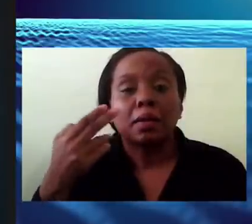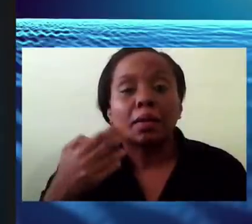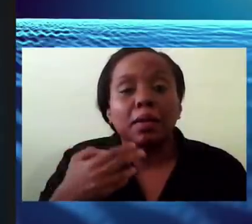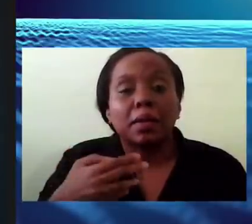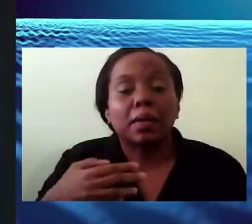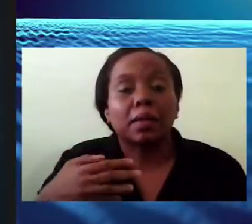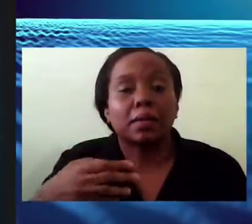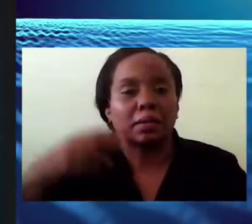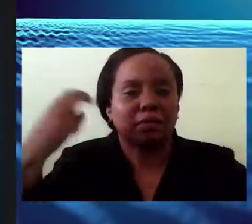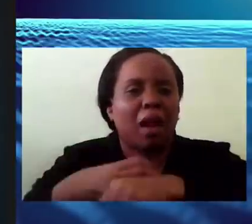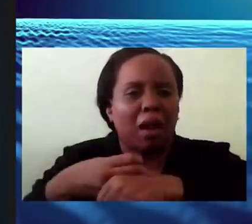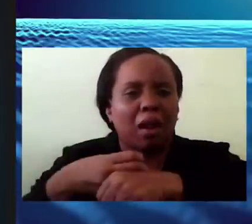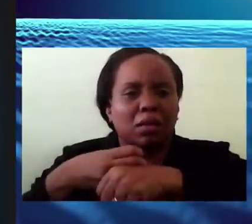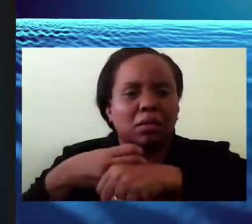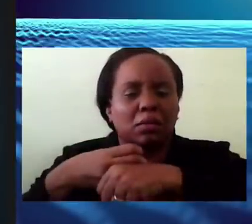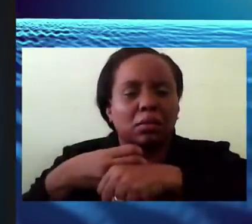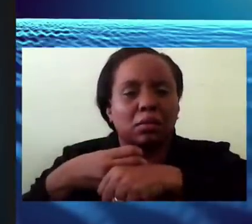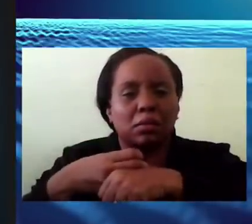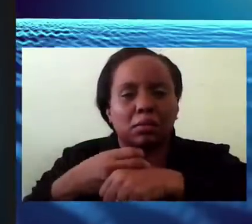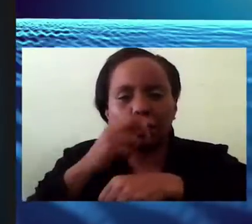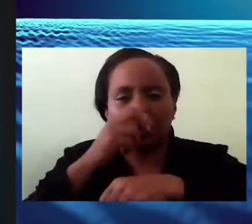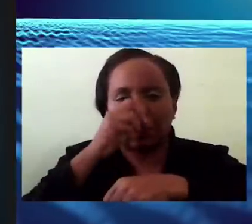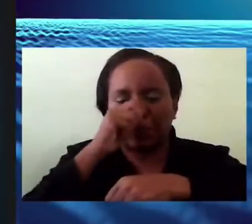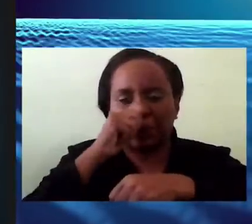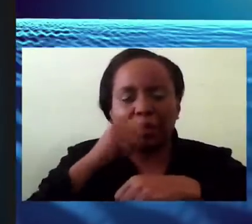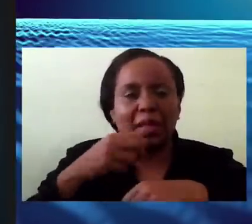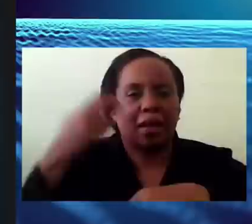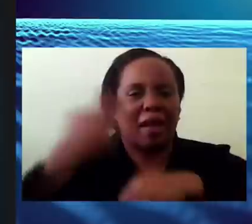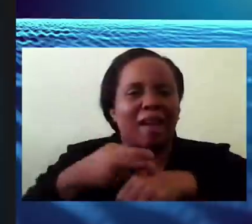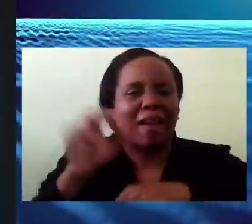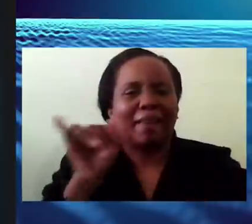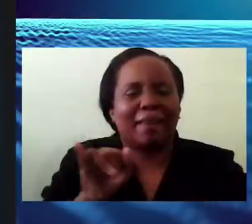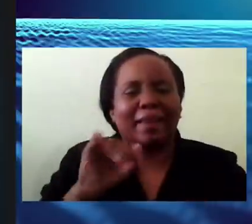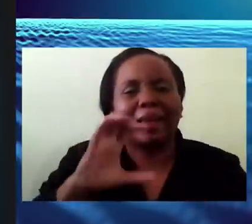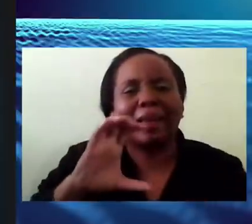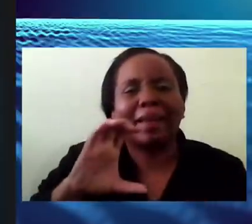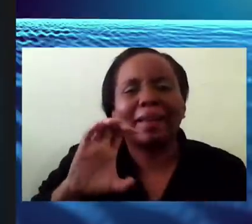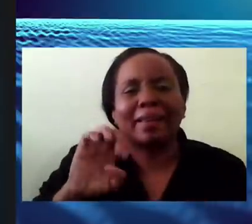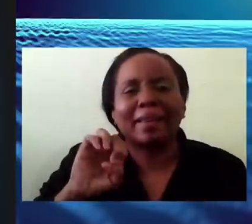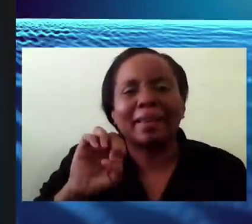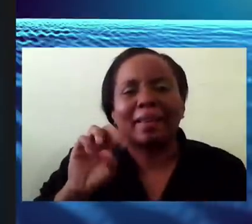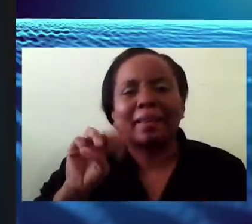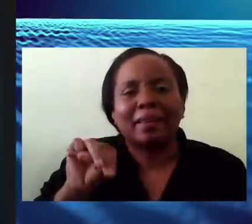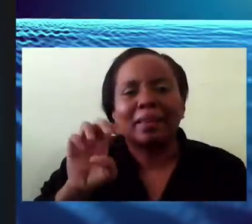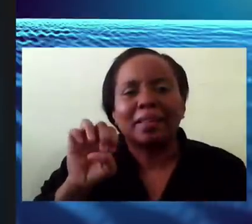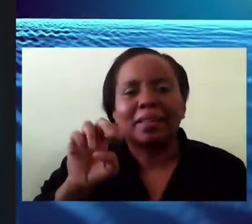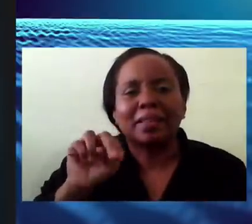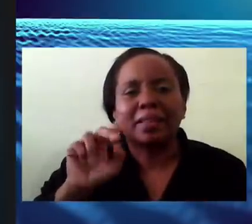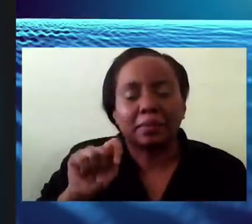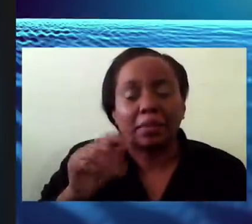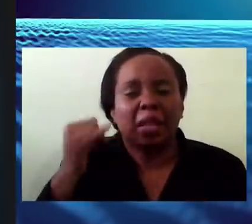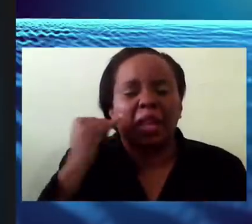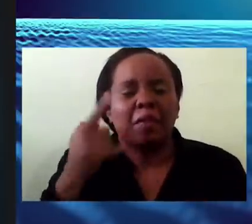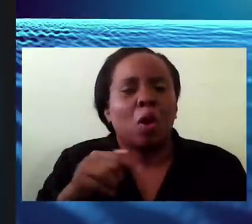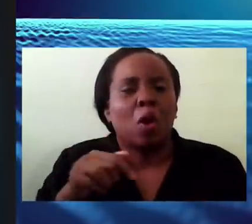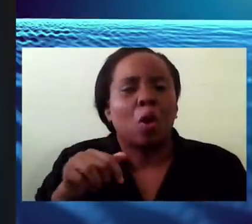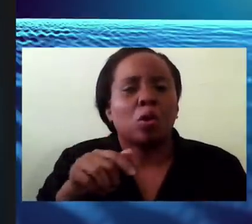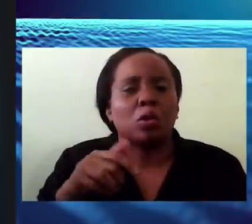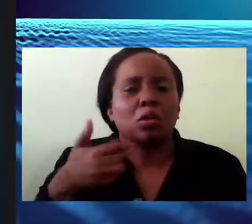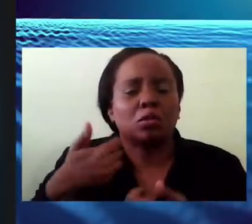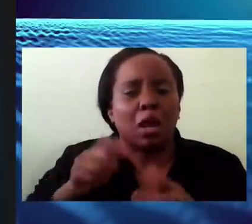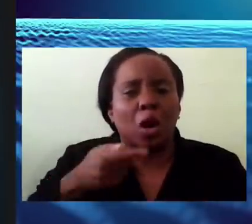waves. And those waves are like cement, so that even washing it or power washing it causes some